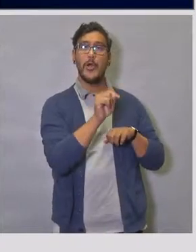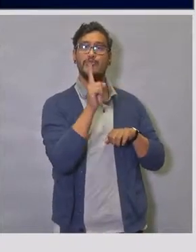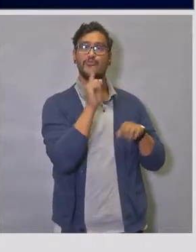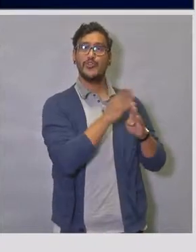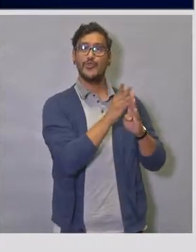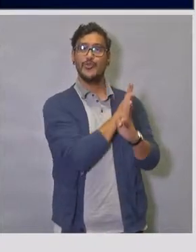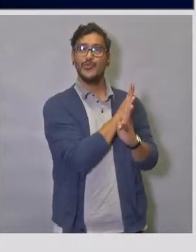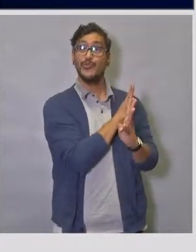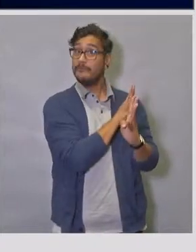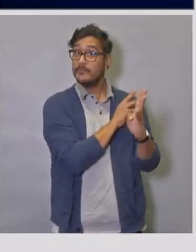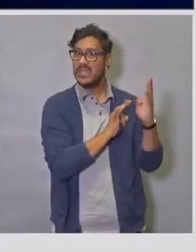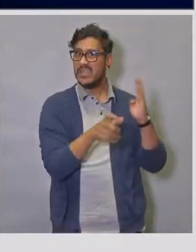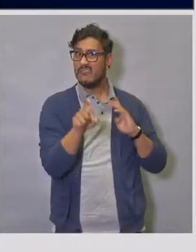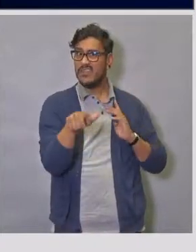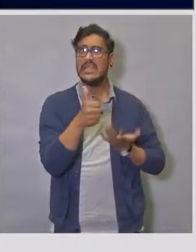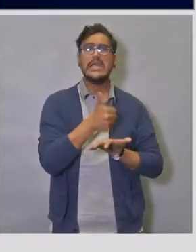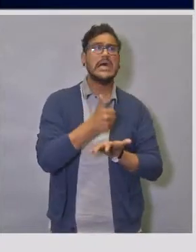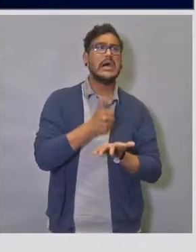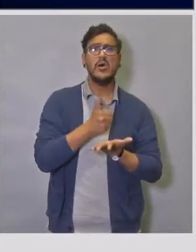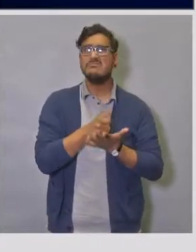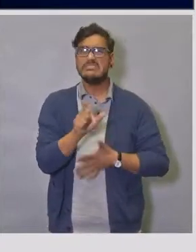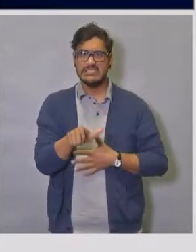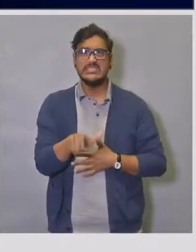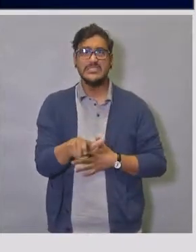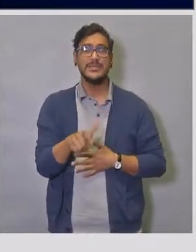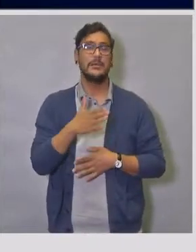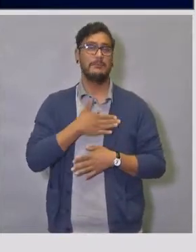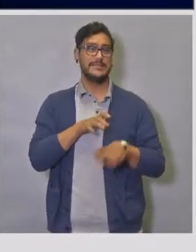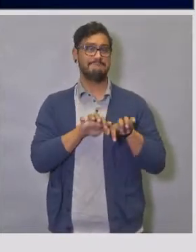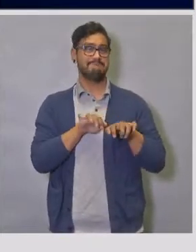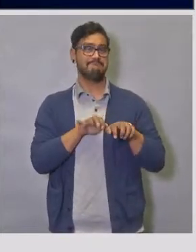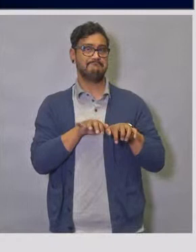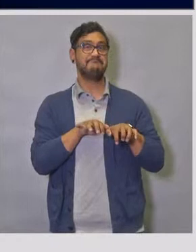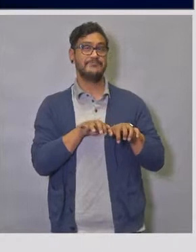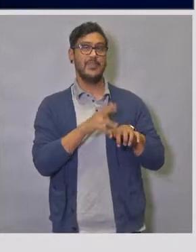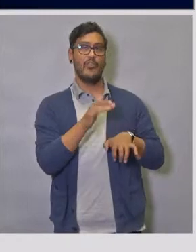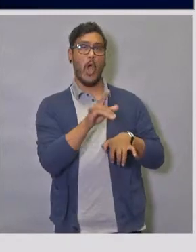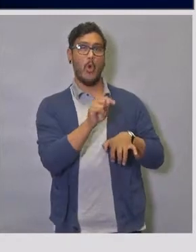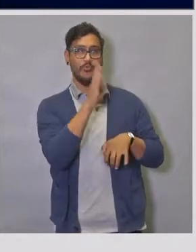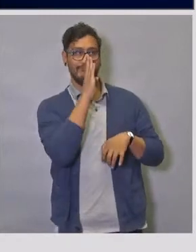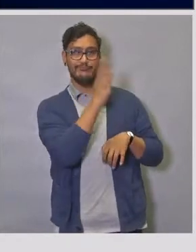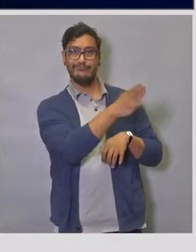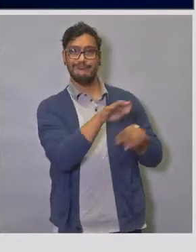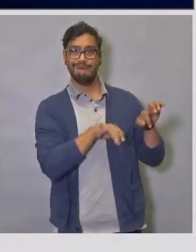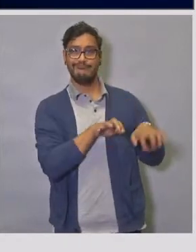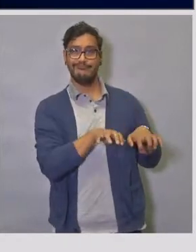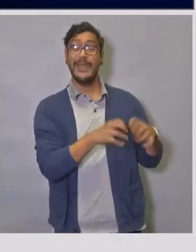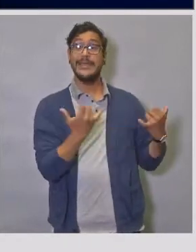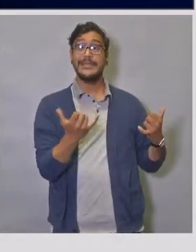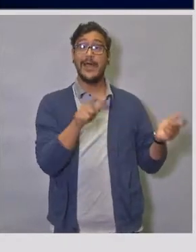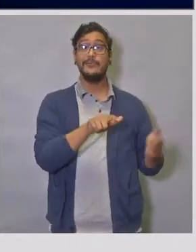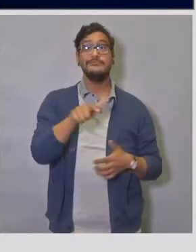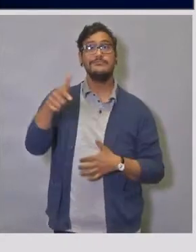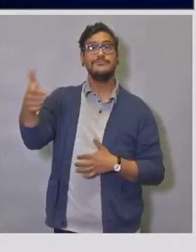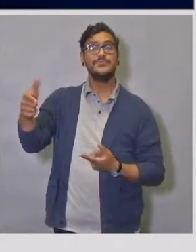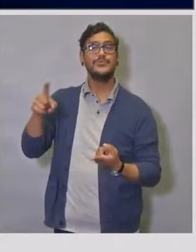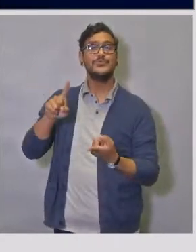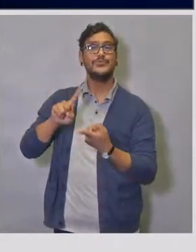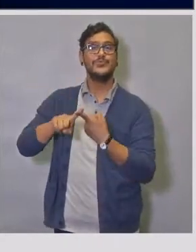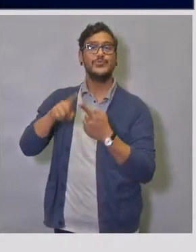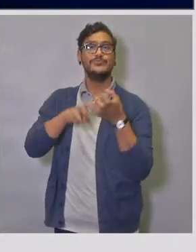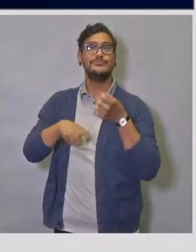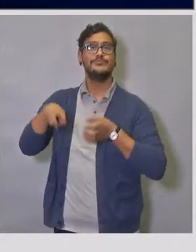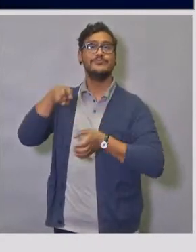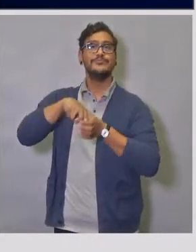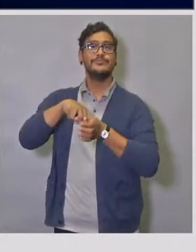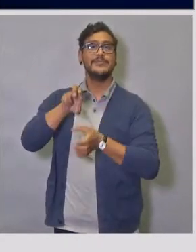If you should require assistance during the call, please message the event host directly. I would now like to turn the conference over to Chair